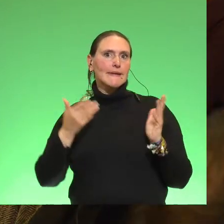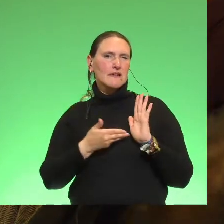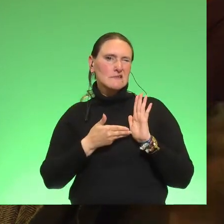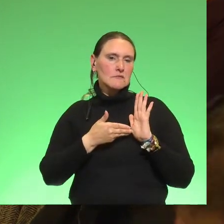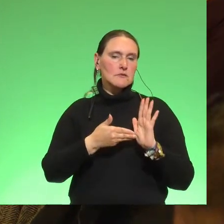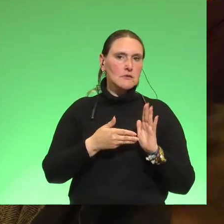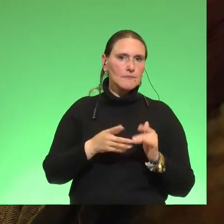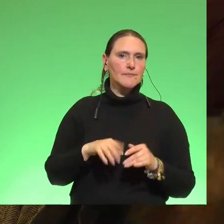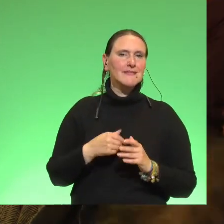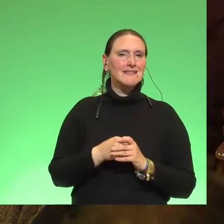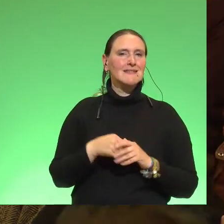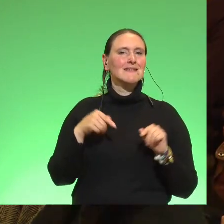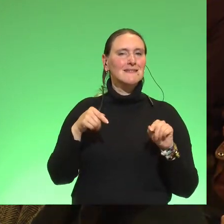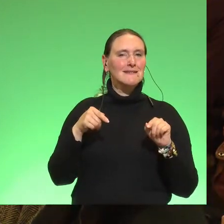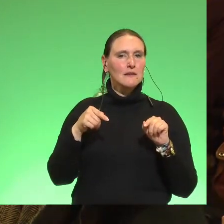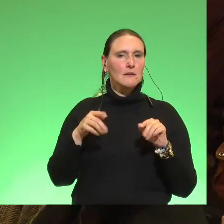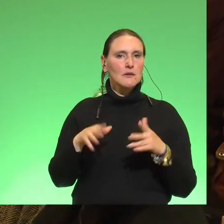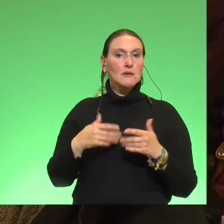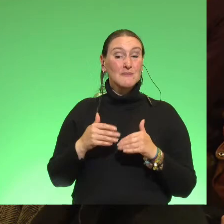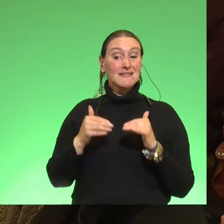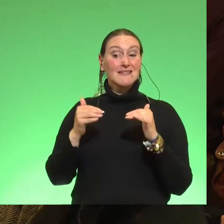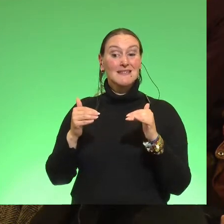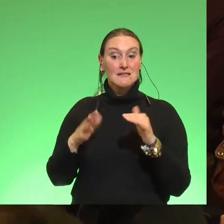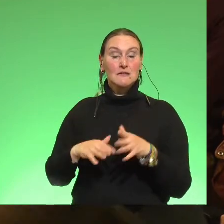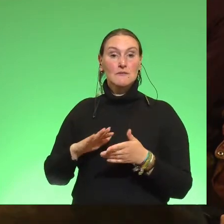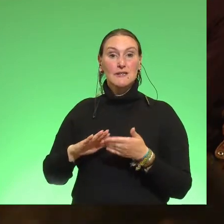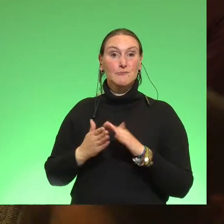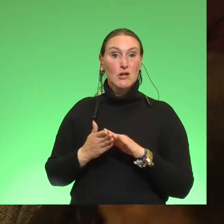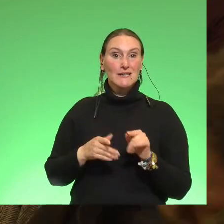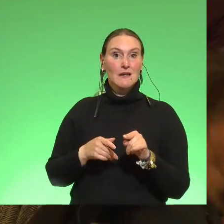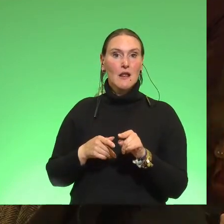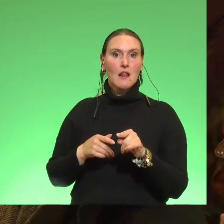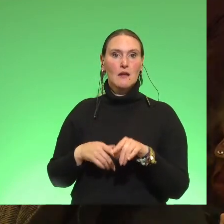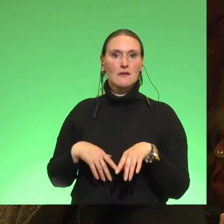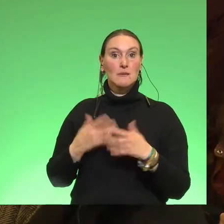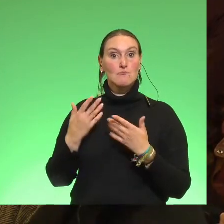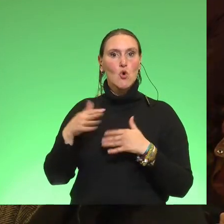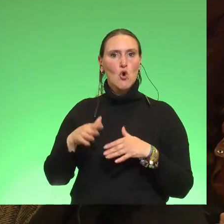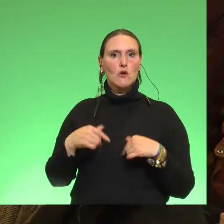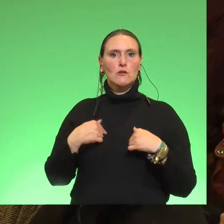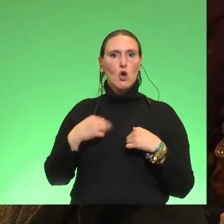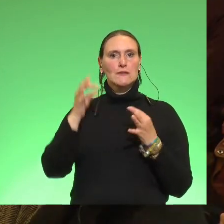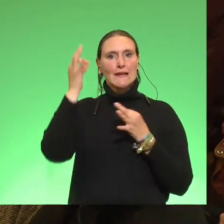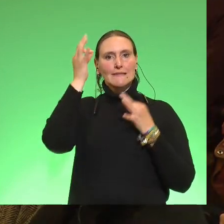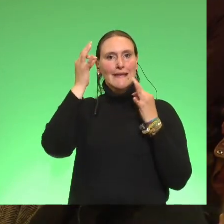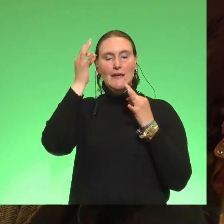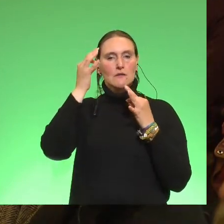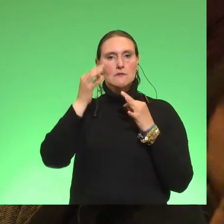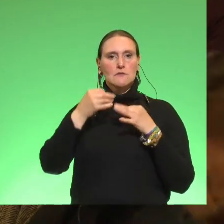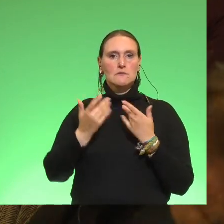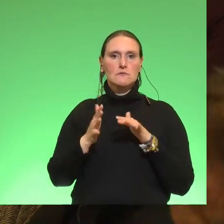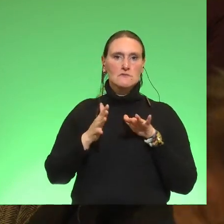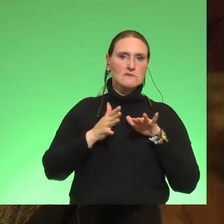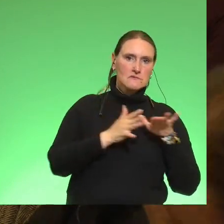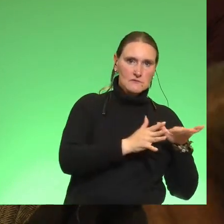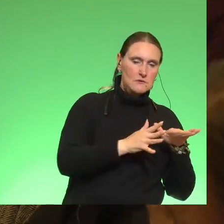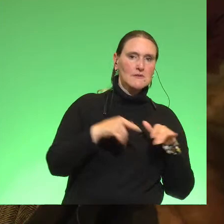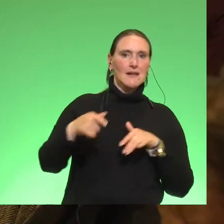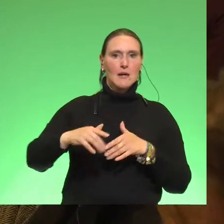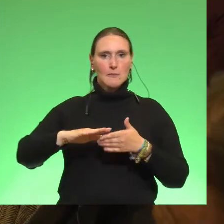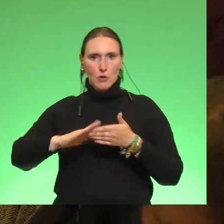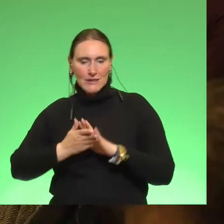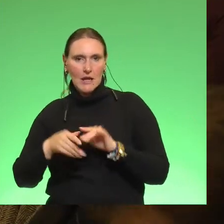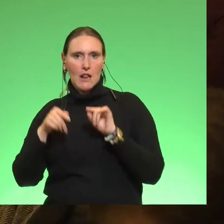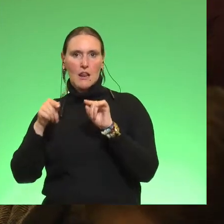practical level that I feel sometimes we really need to actually understand